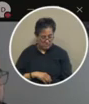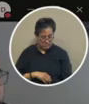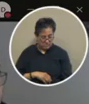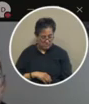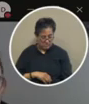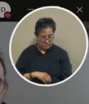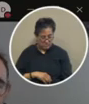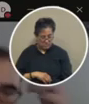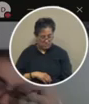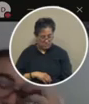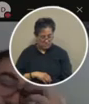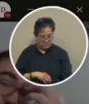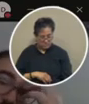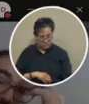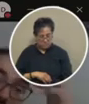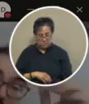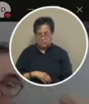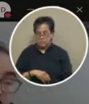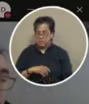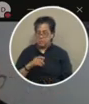Manello, did you wish to speak?